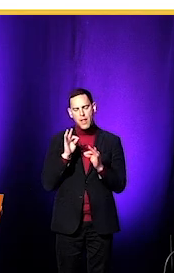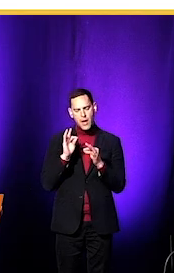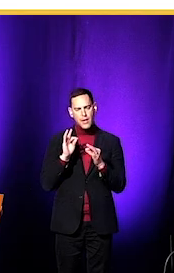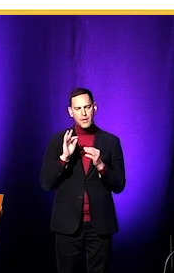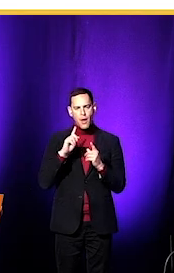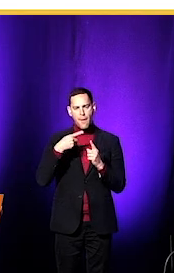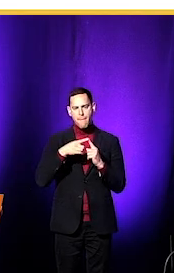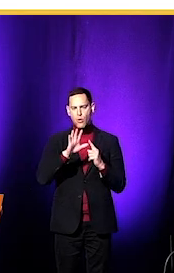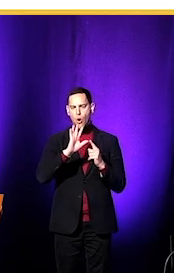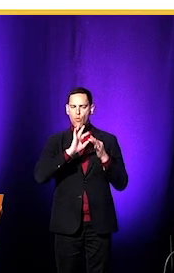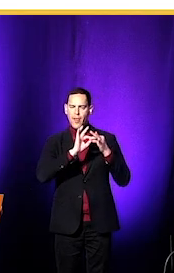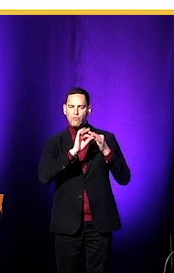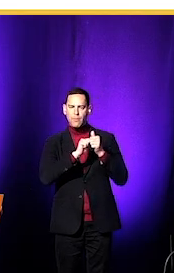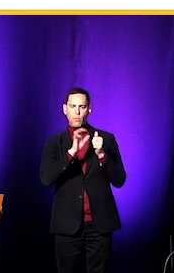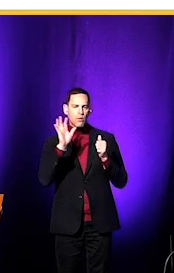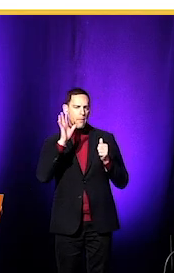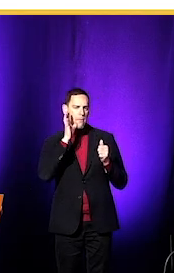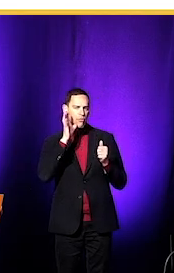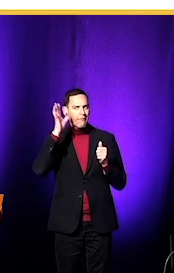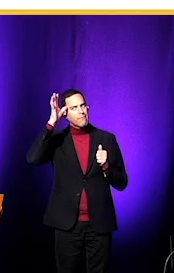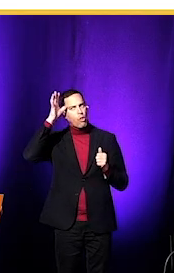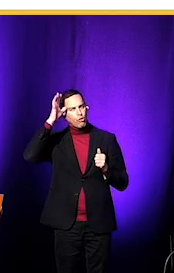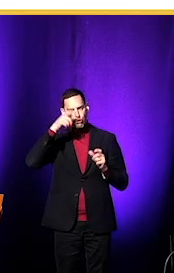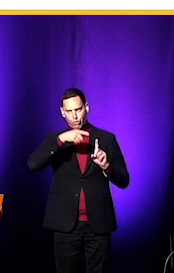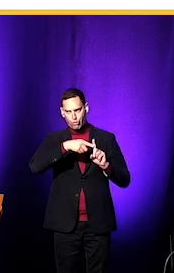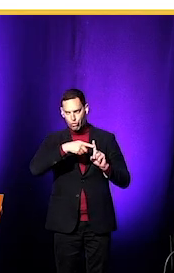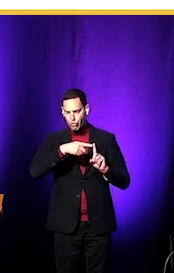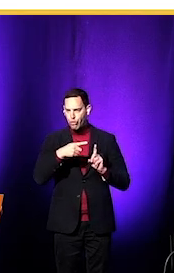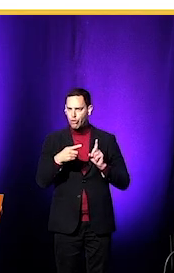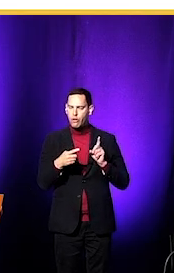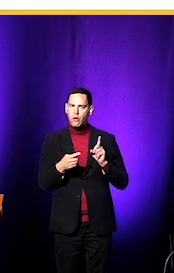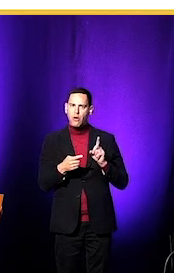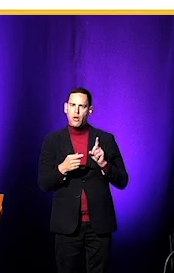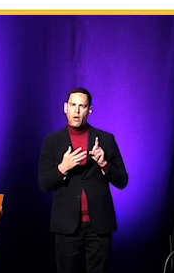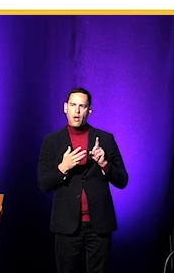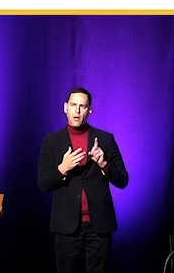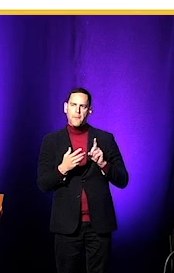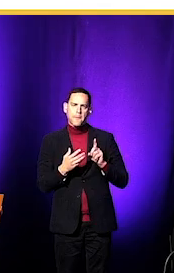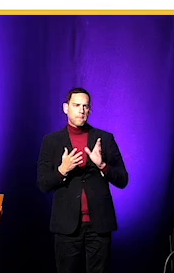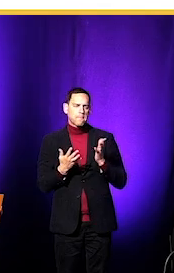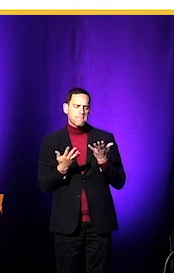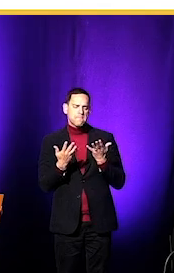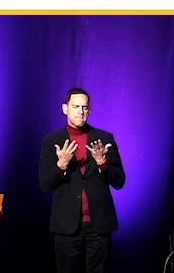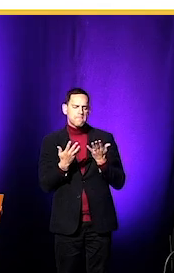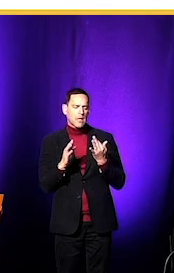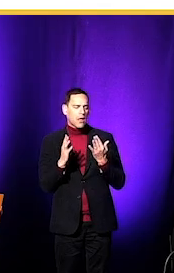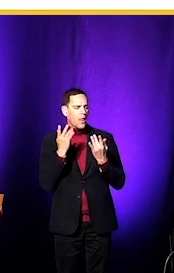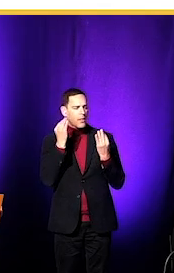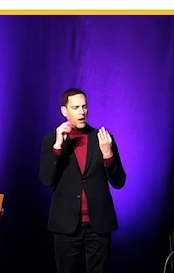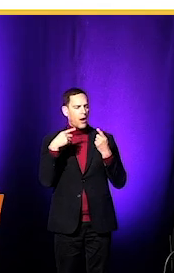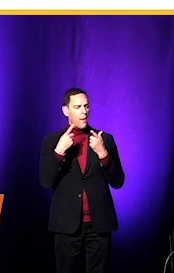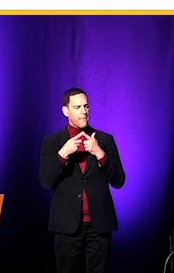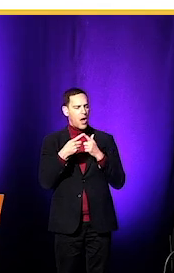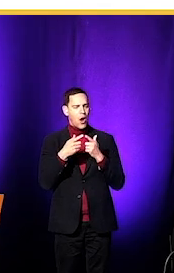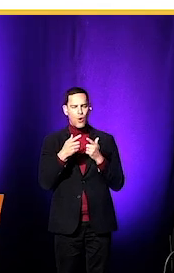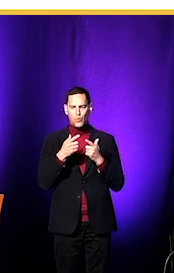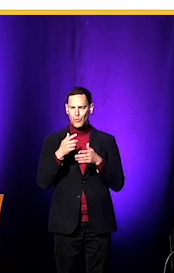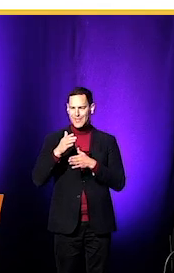and the father. So thinking about that, how does this notion of